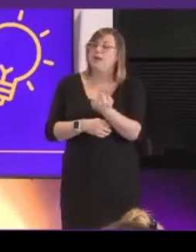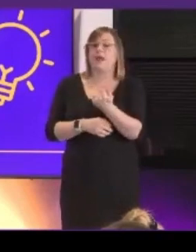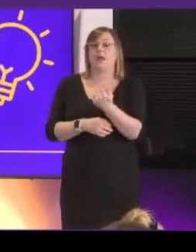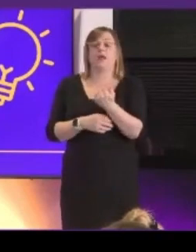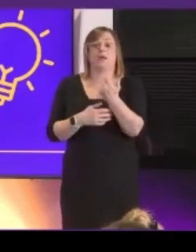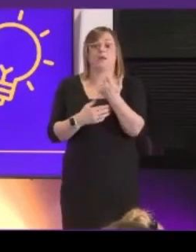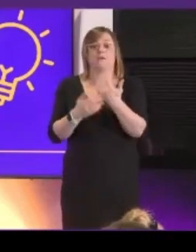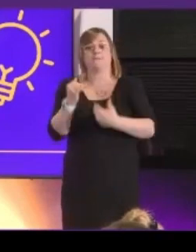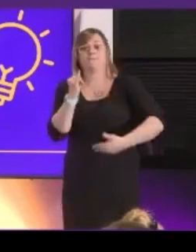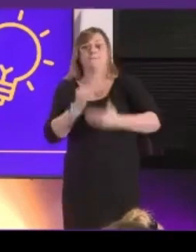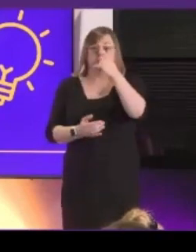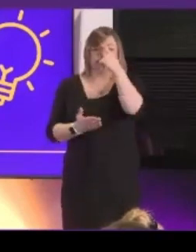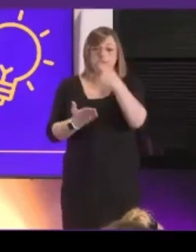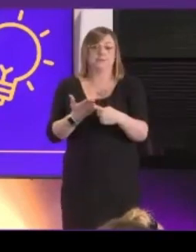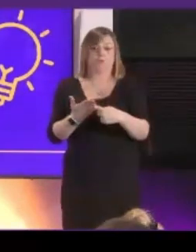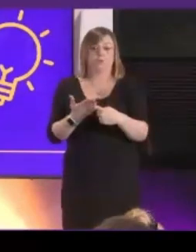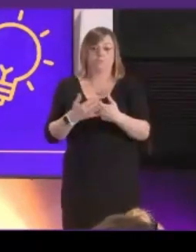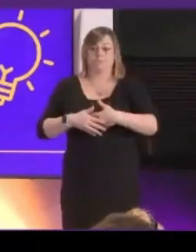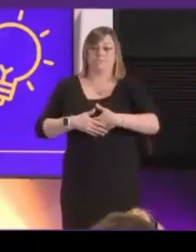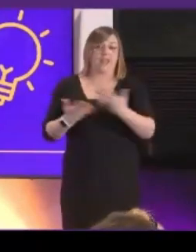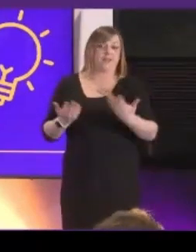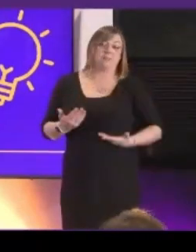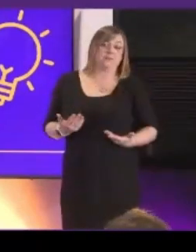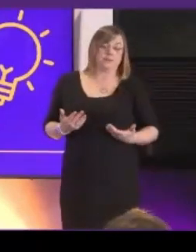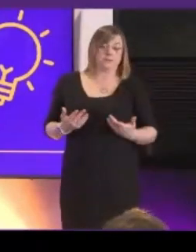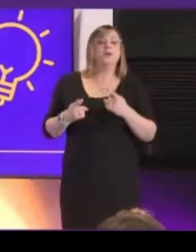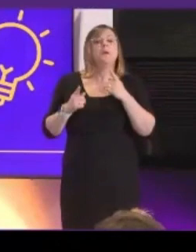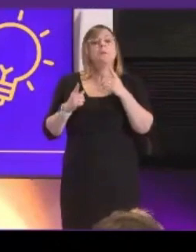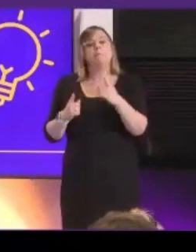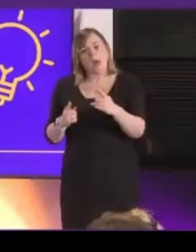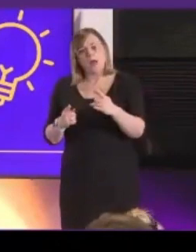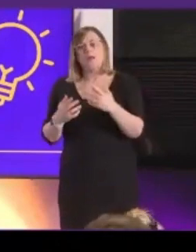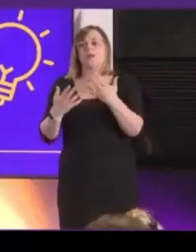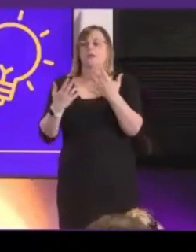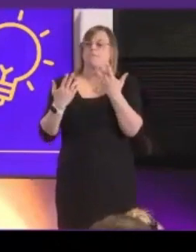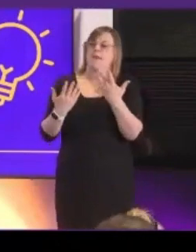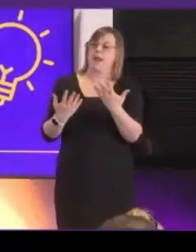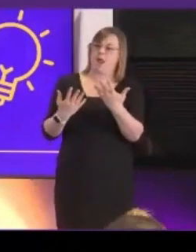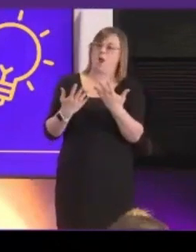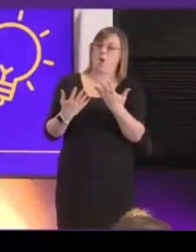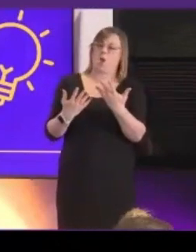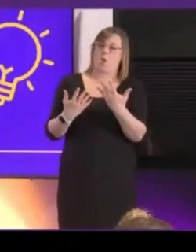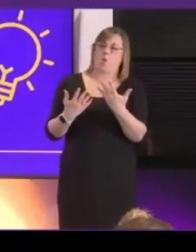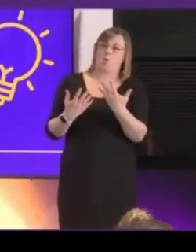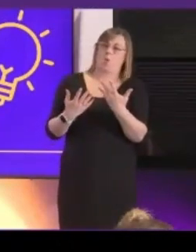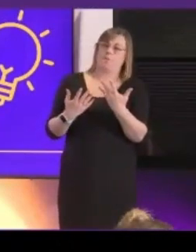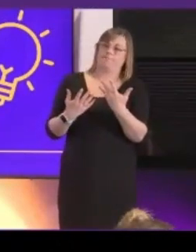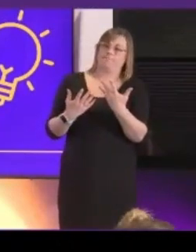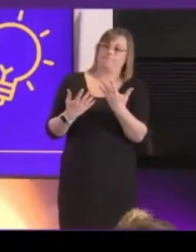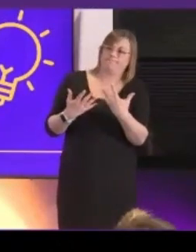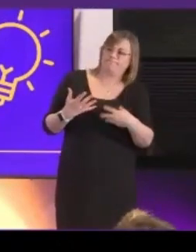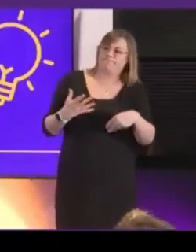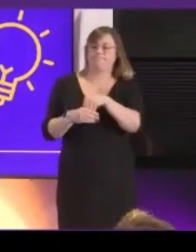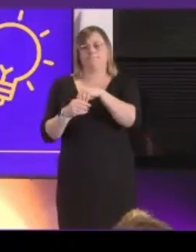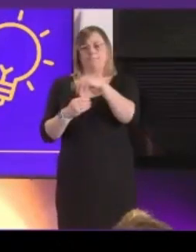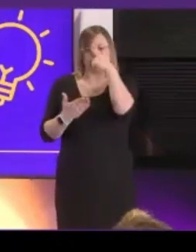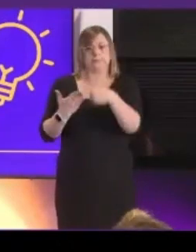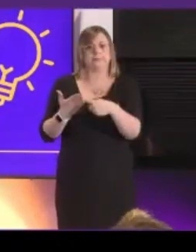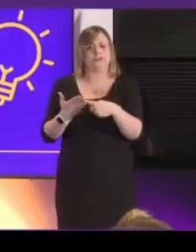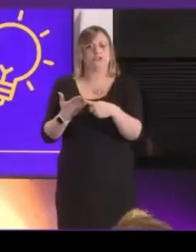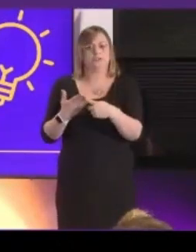ultimate decision-making process within any business, but they sure as hell are now part and central to the decision-making